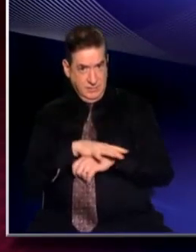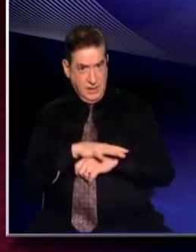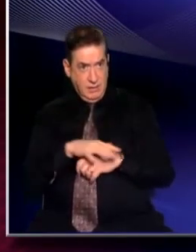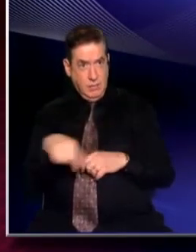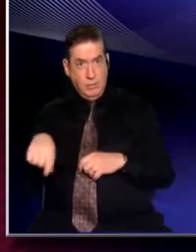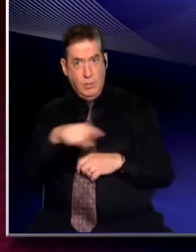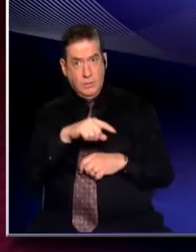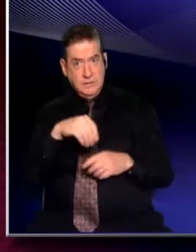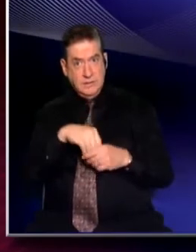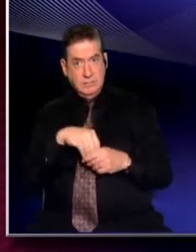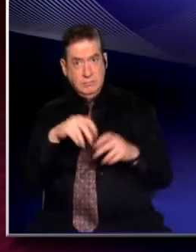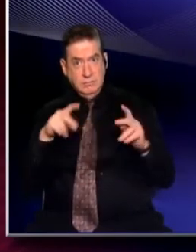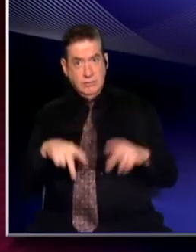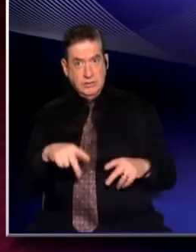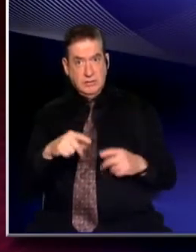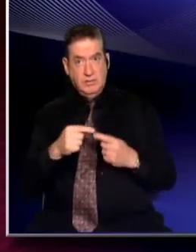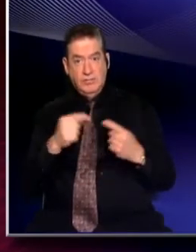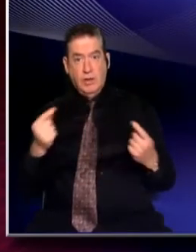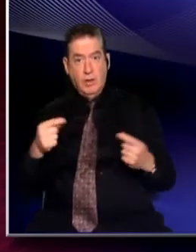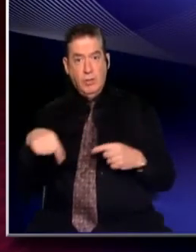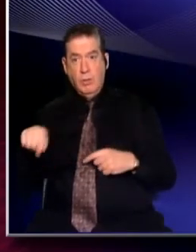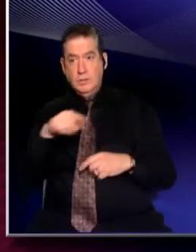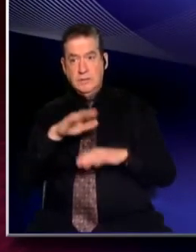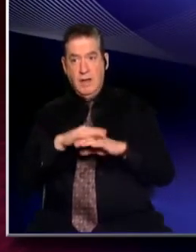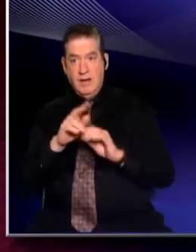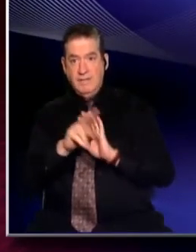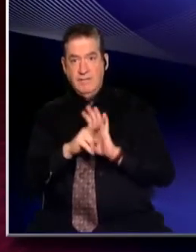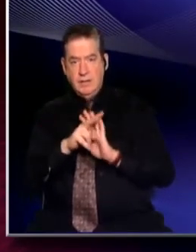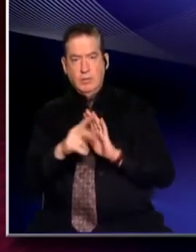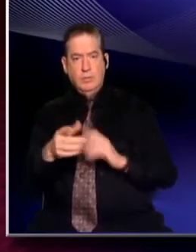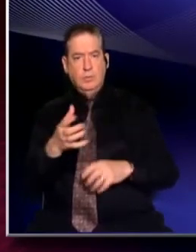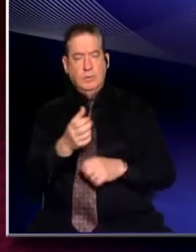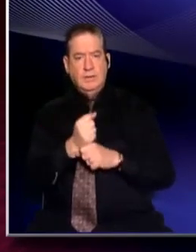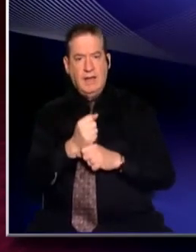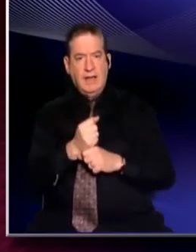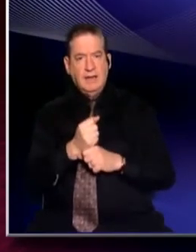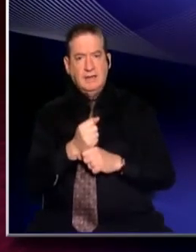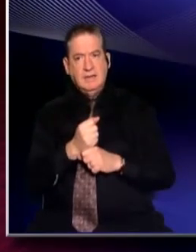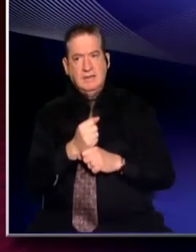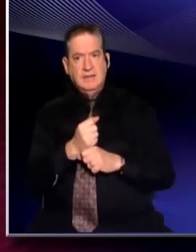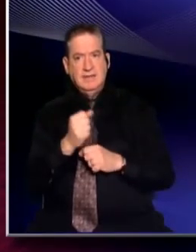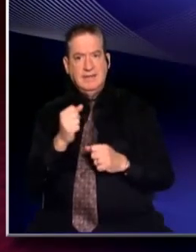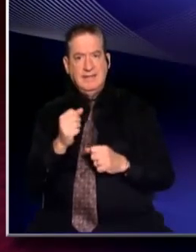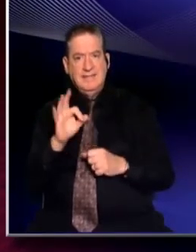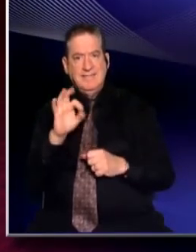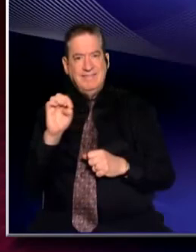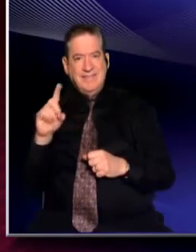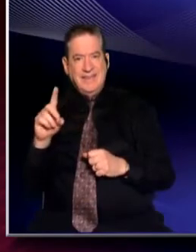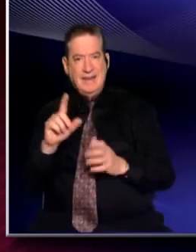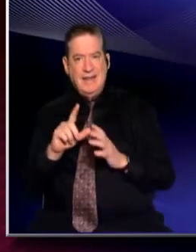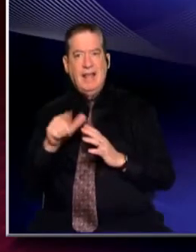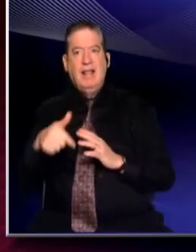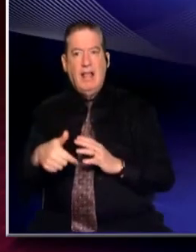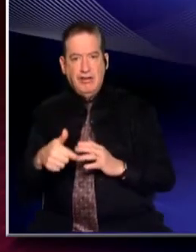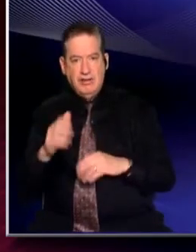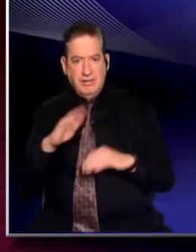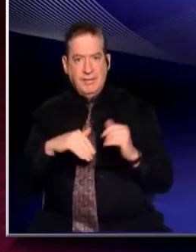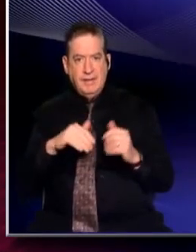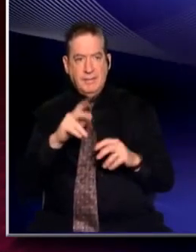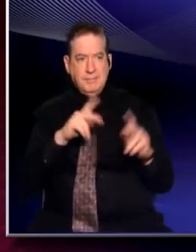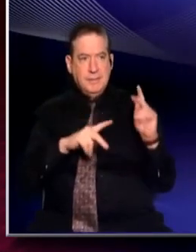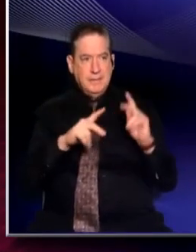in person versus those on video? That you'd be getting the feed later than the people in person?